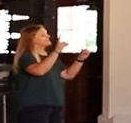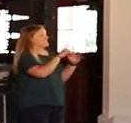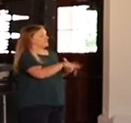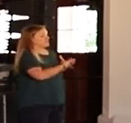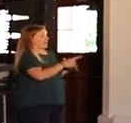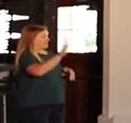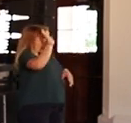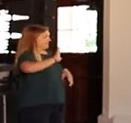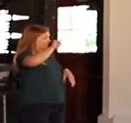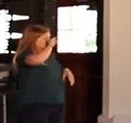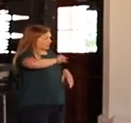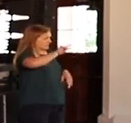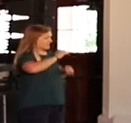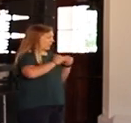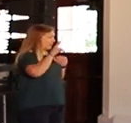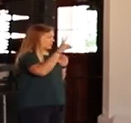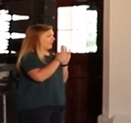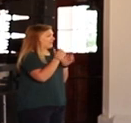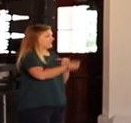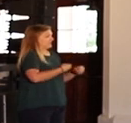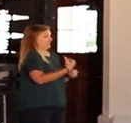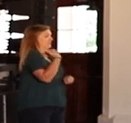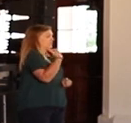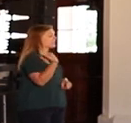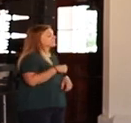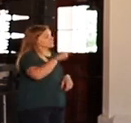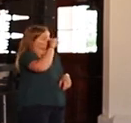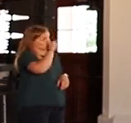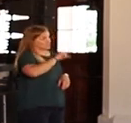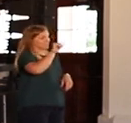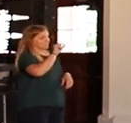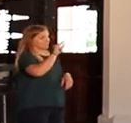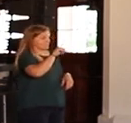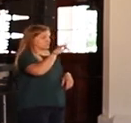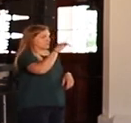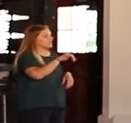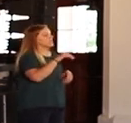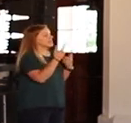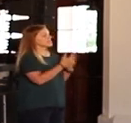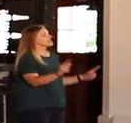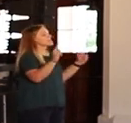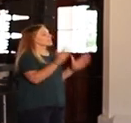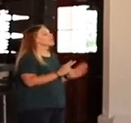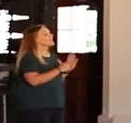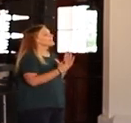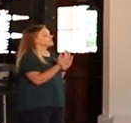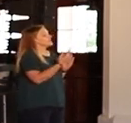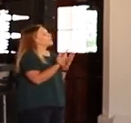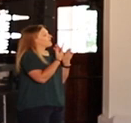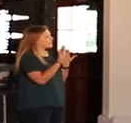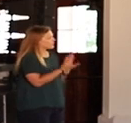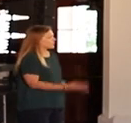originated in ancient Greece more than 2,000 years ago. In Greek antiquity, a liberal was someone who was free